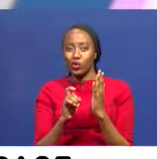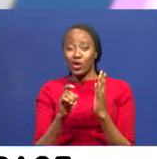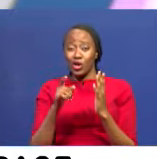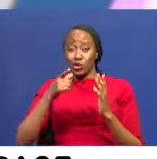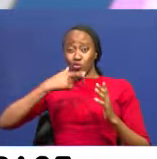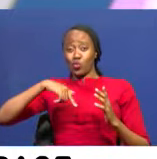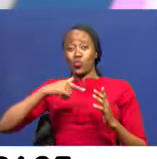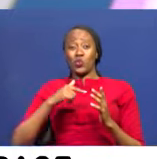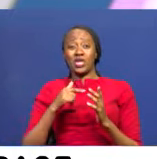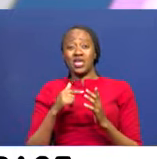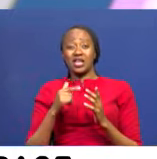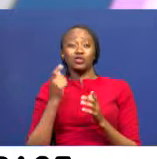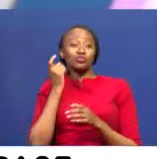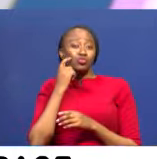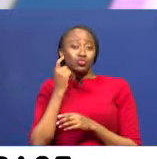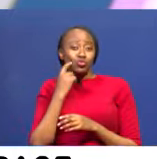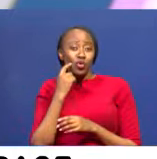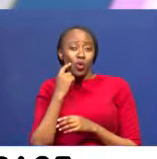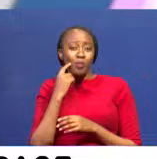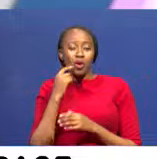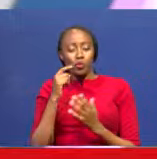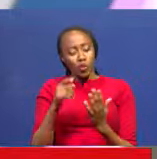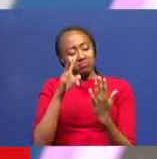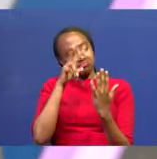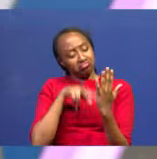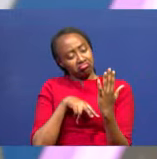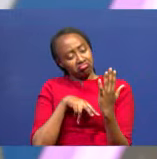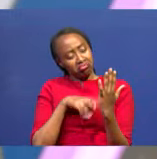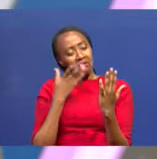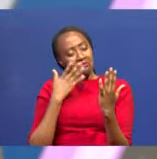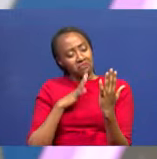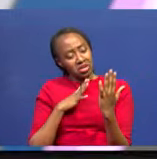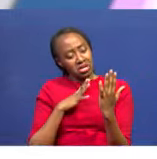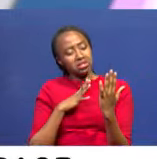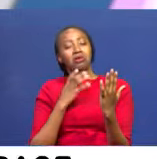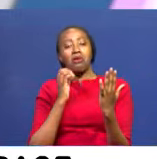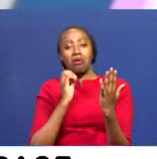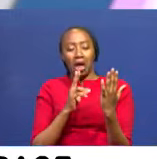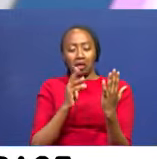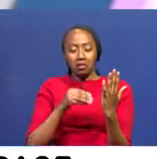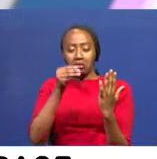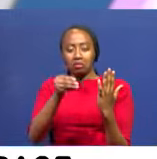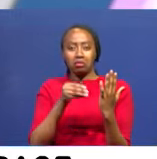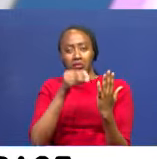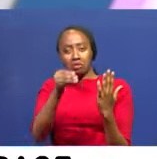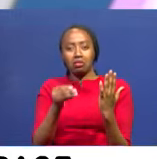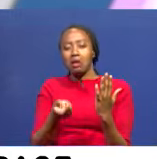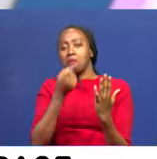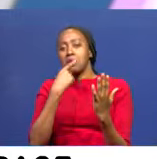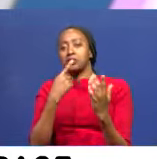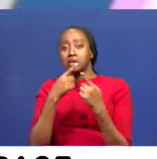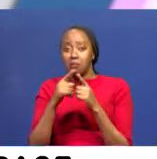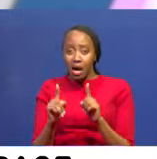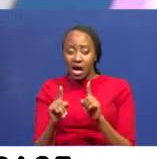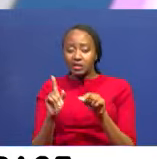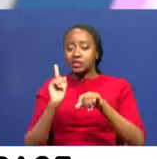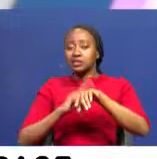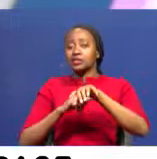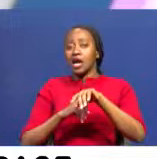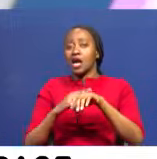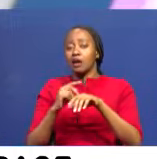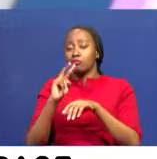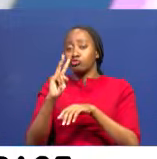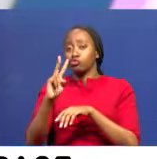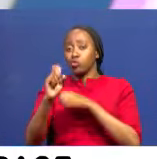are more than, you know, taking a prescription and reading it. We actually, the first 2 years, we trained together with our colleagues,